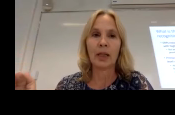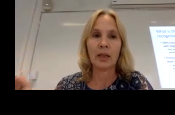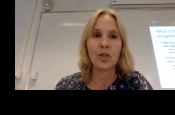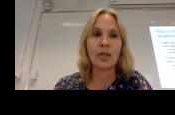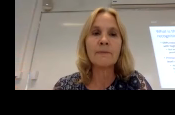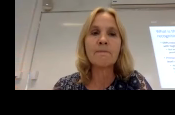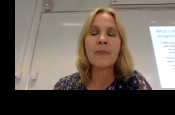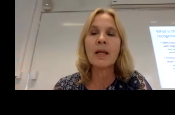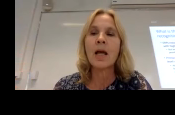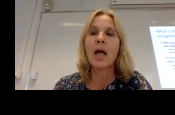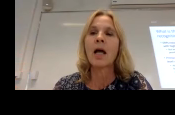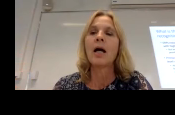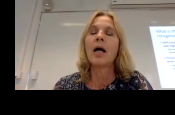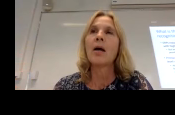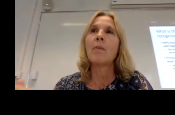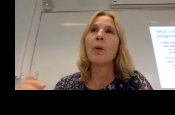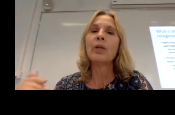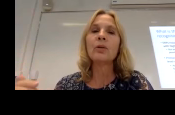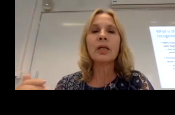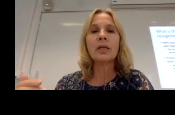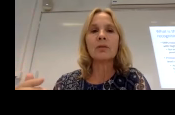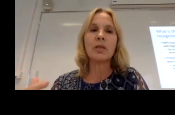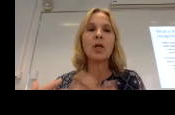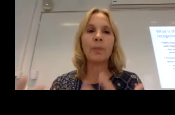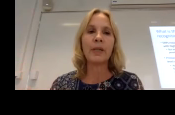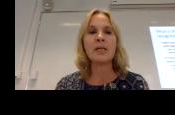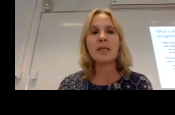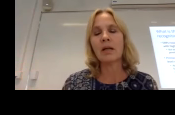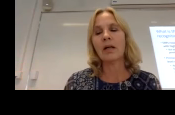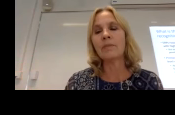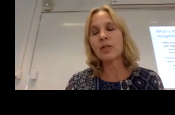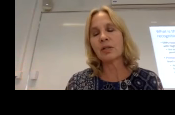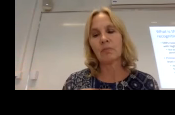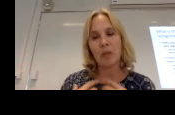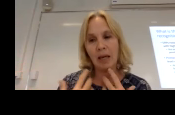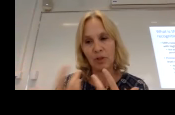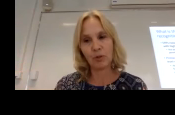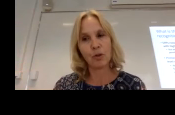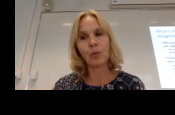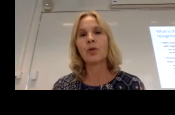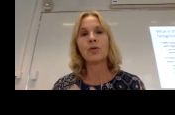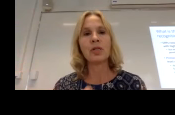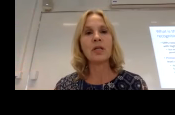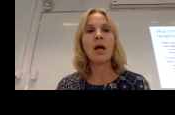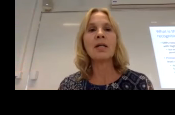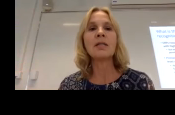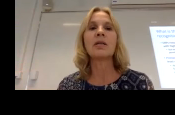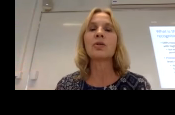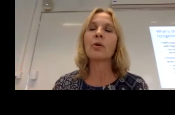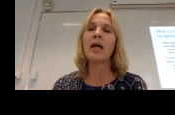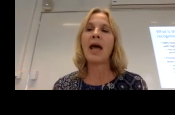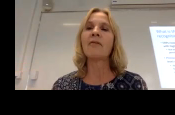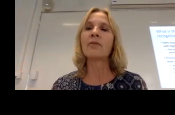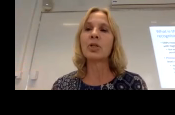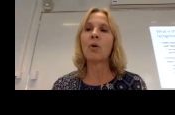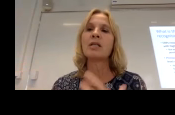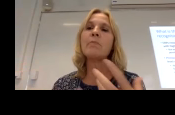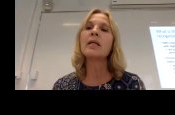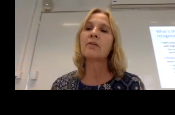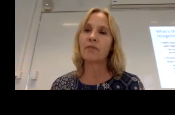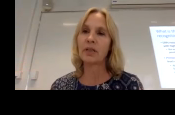word recognition. But when you look at ERPs just to words or to signs, it's going to